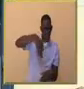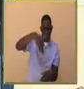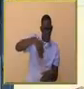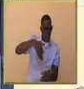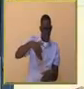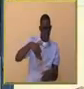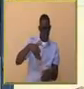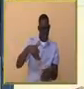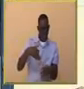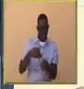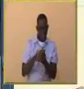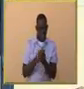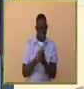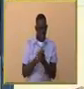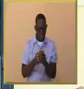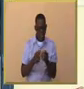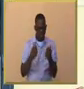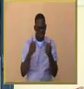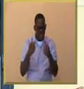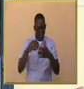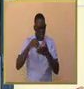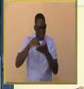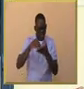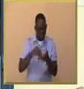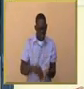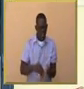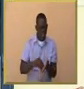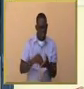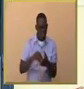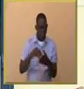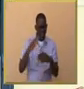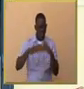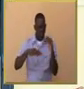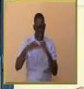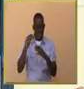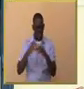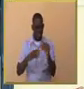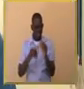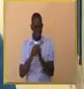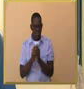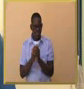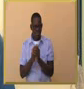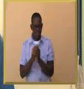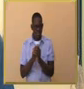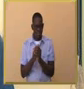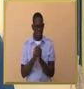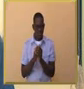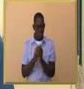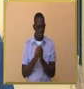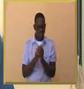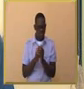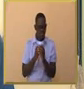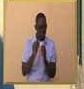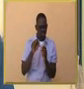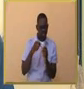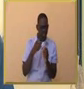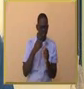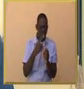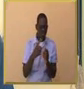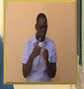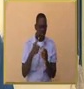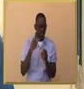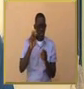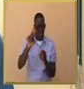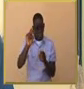My goodness, this must be an expensive operation. Yes, indeed it is, my friend. He says the